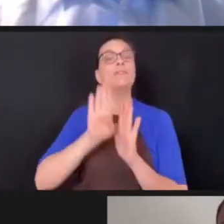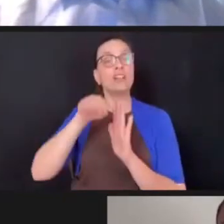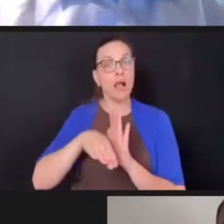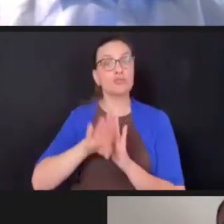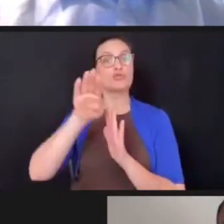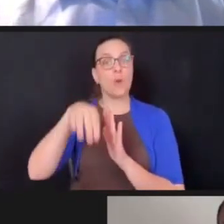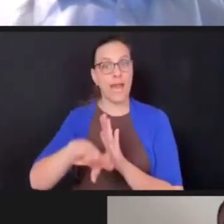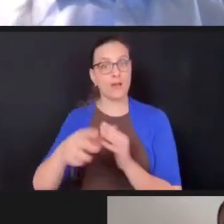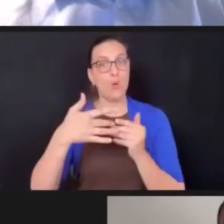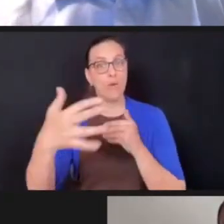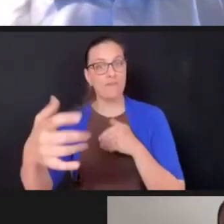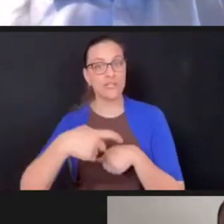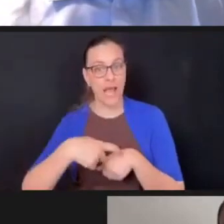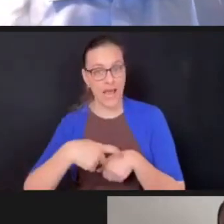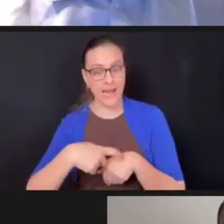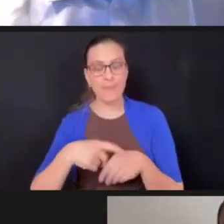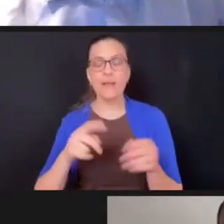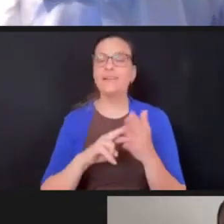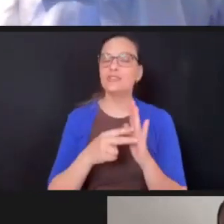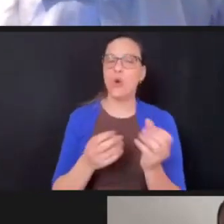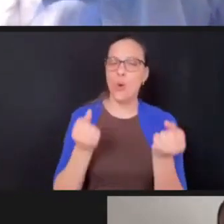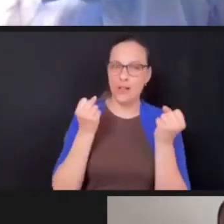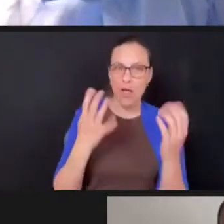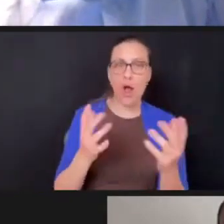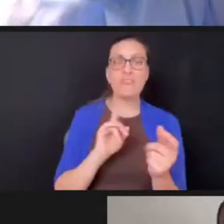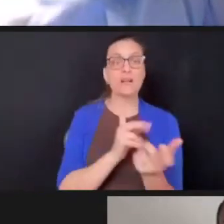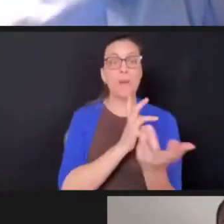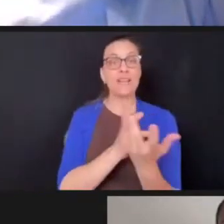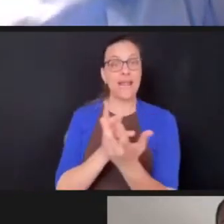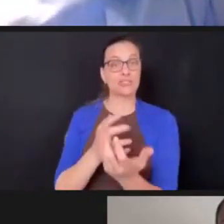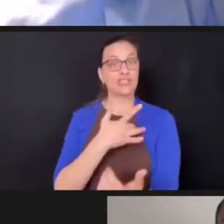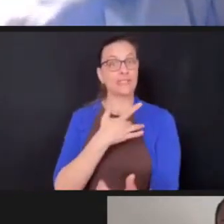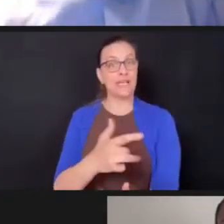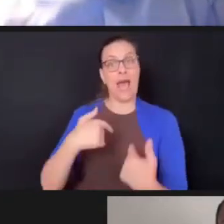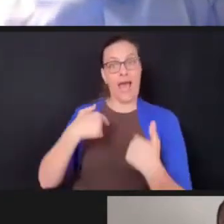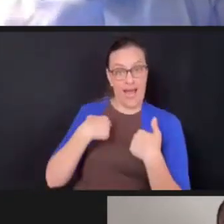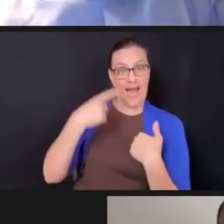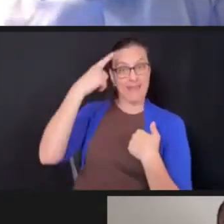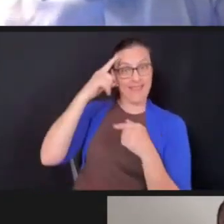a lot of the accommodations that I think about are things like